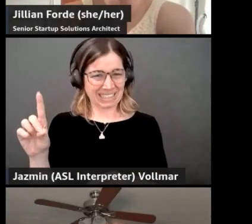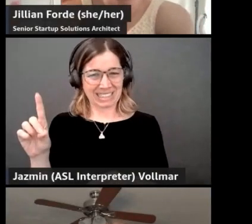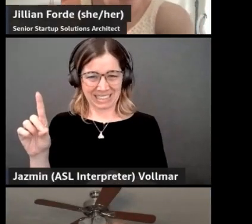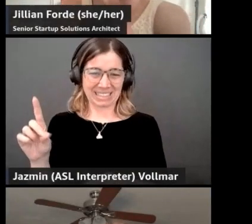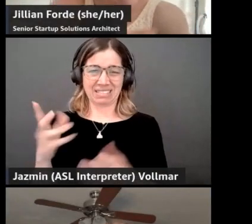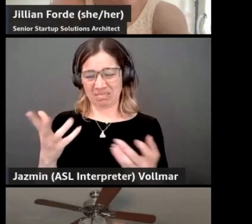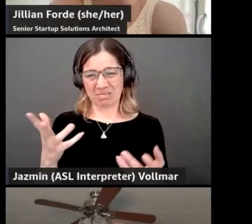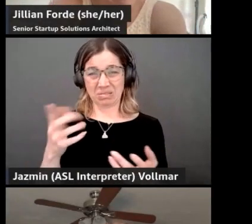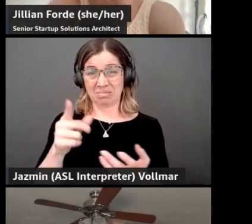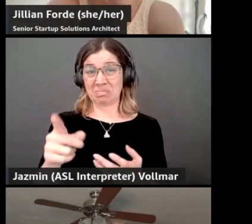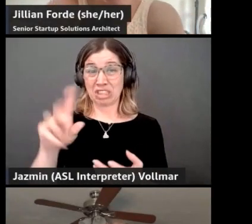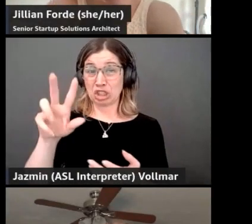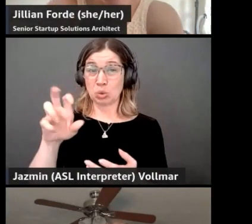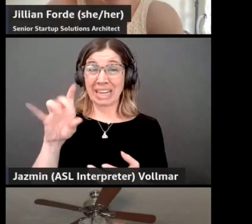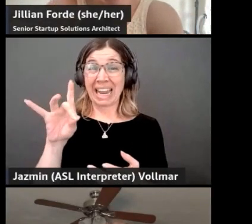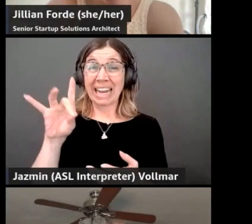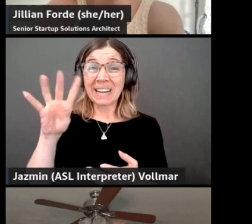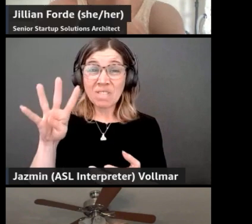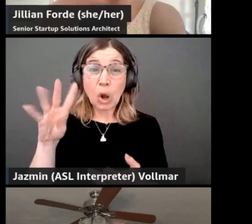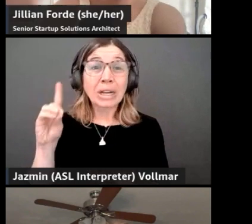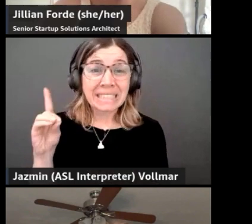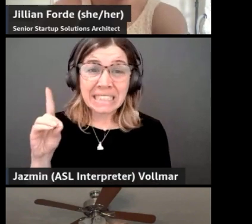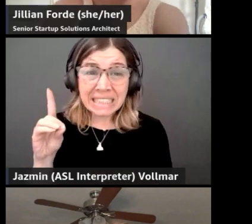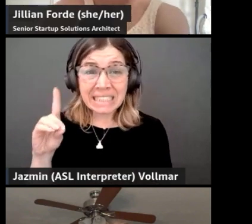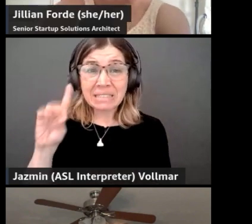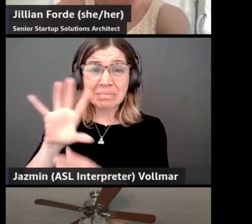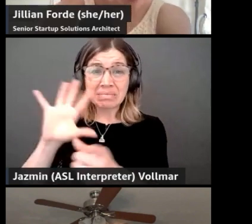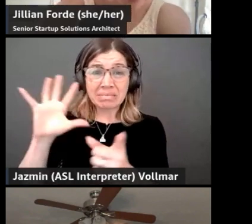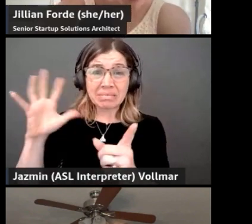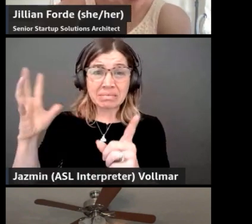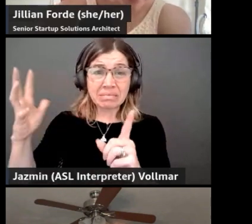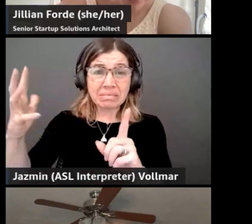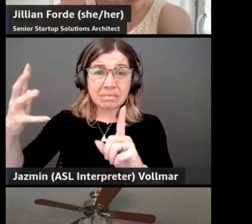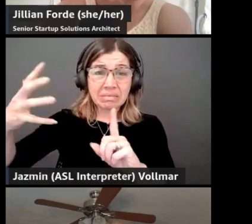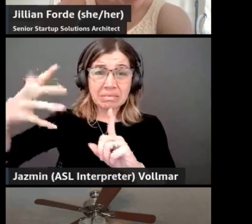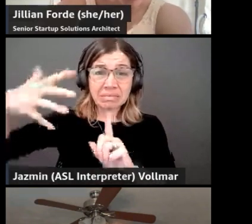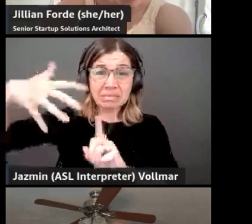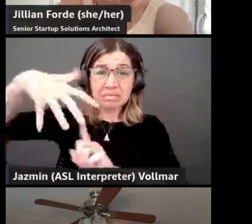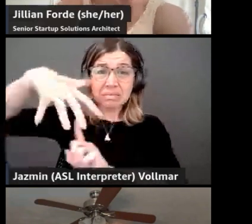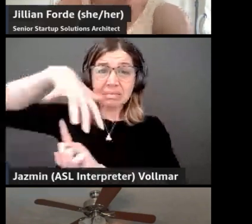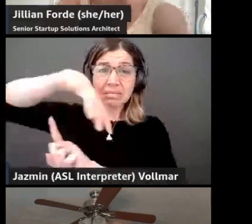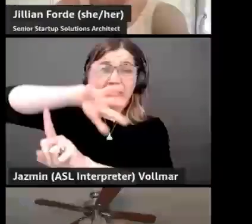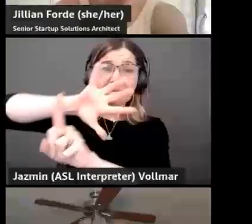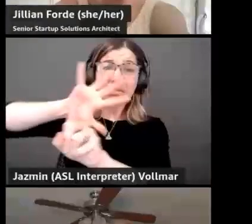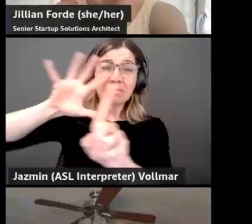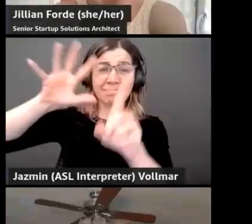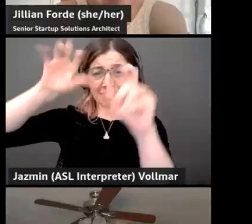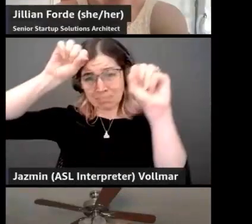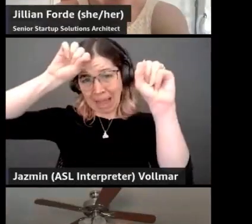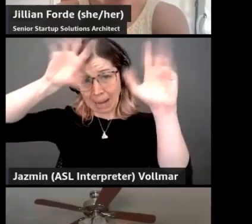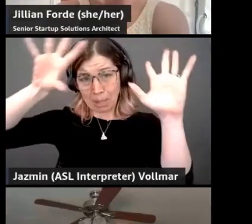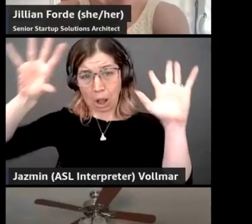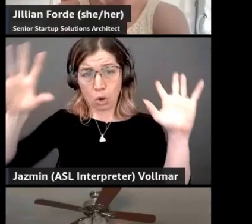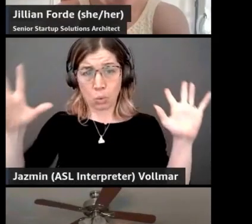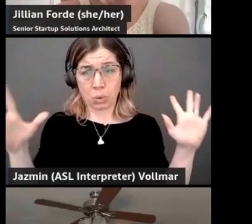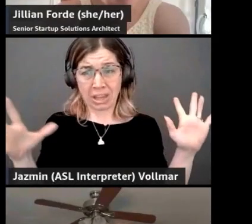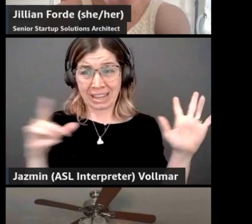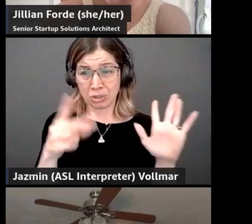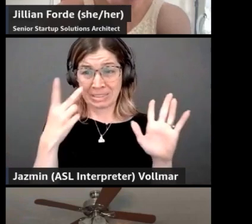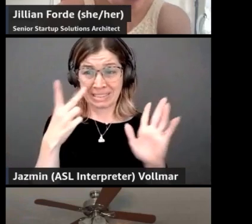this is 384D. Again, it's a mind-blowing total. And you see, some of these LLMs, the dimensionality